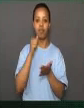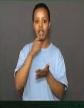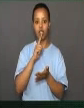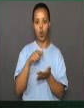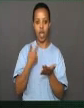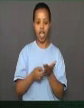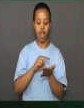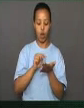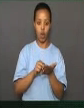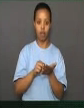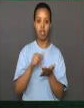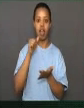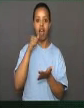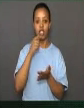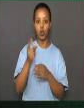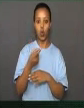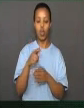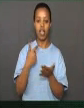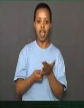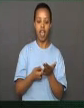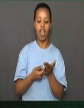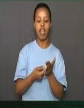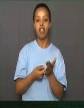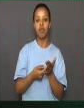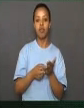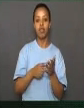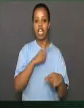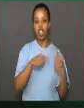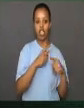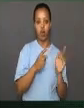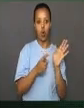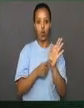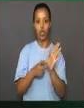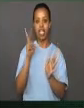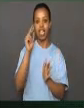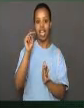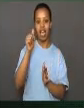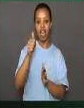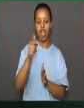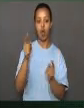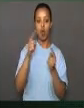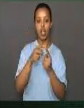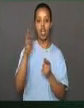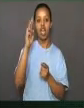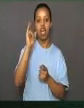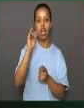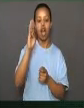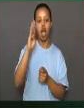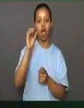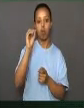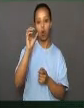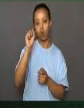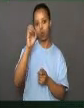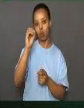acid that transmits the genetic code from DNA to ribosome.